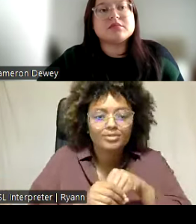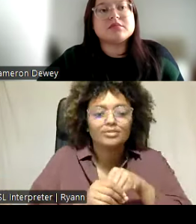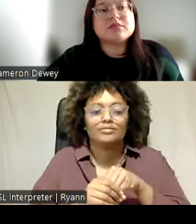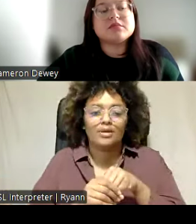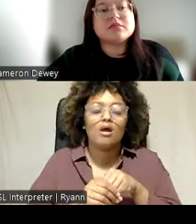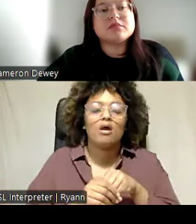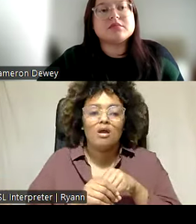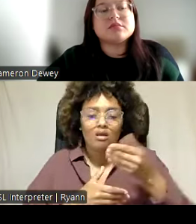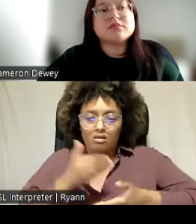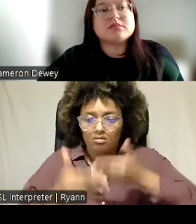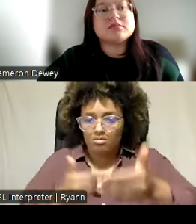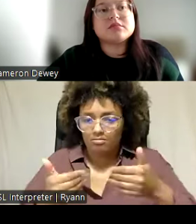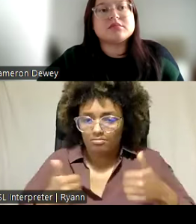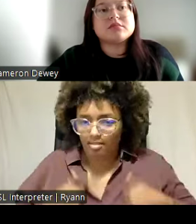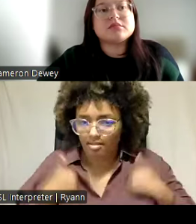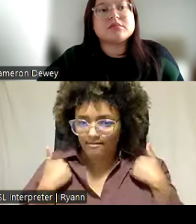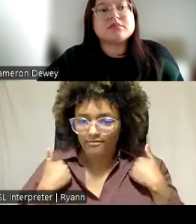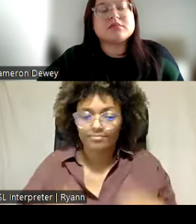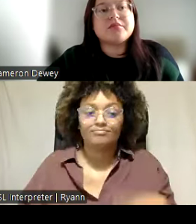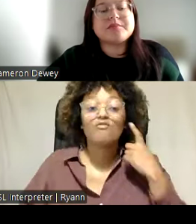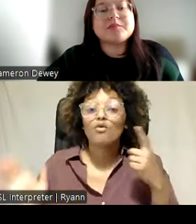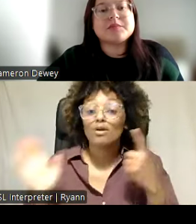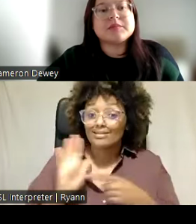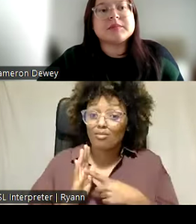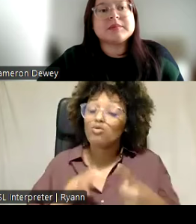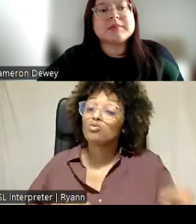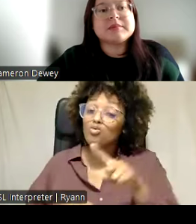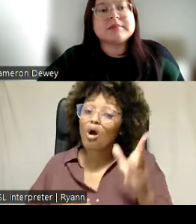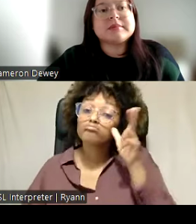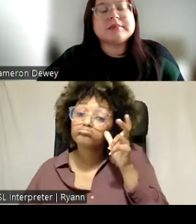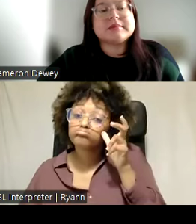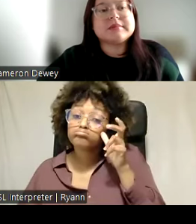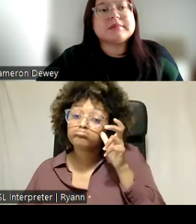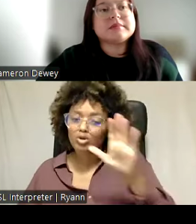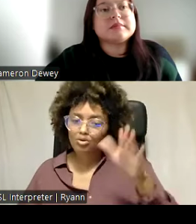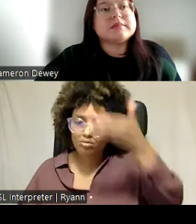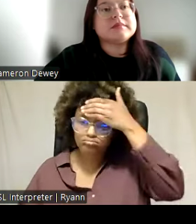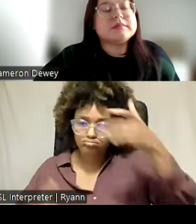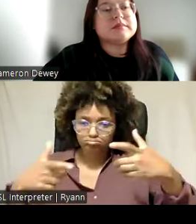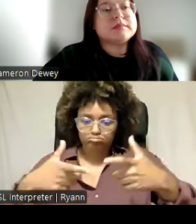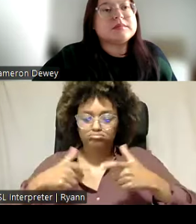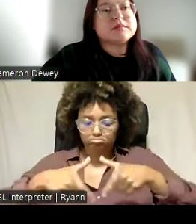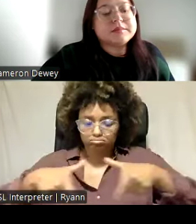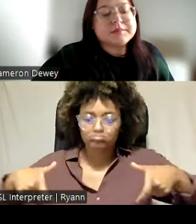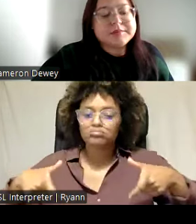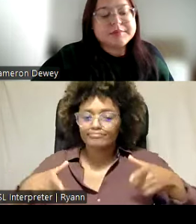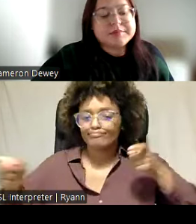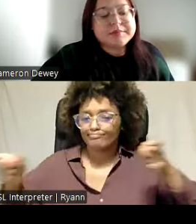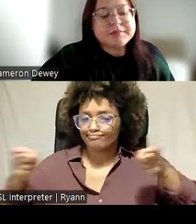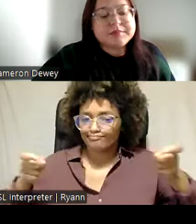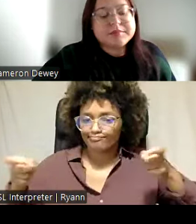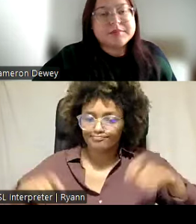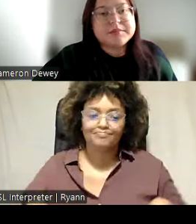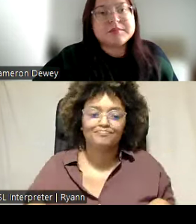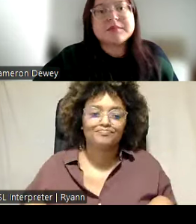now because you're listening to this presentation, right? And then next is the amygdala, and that's a